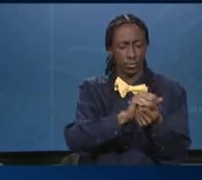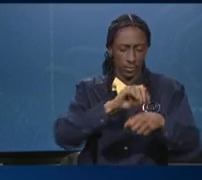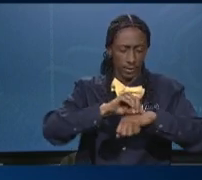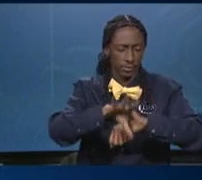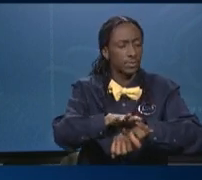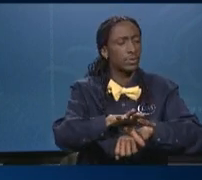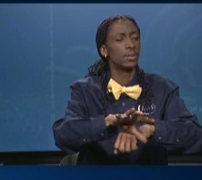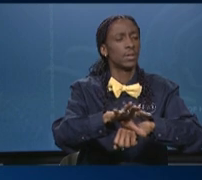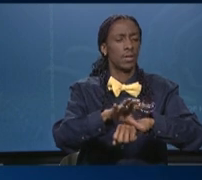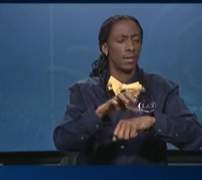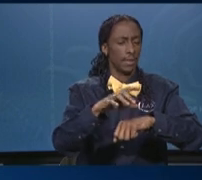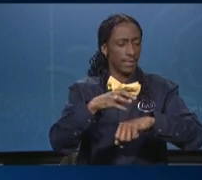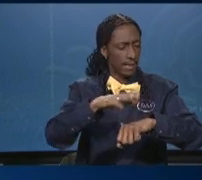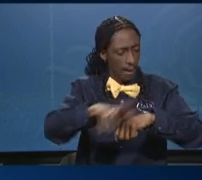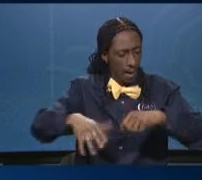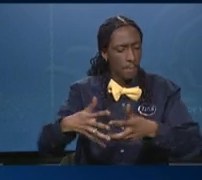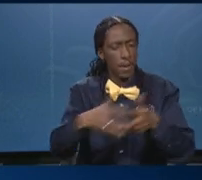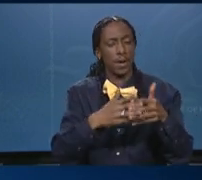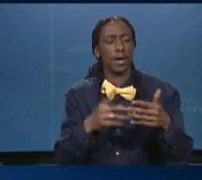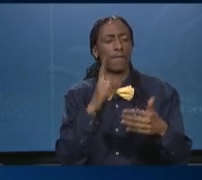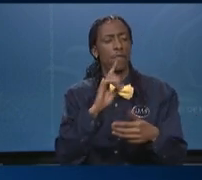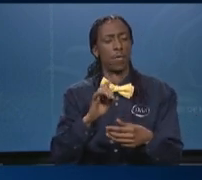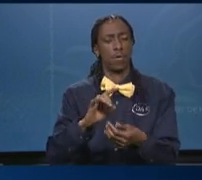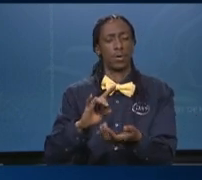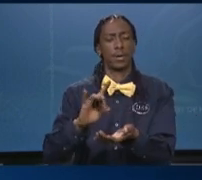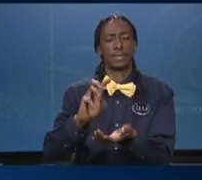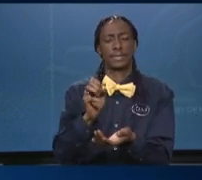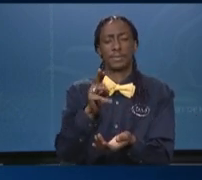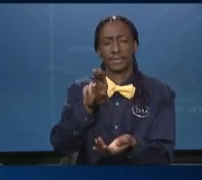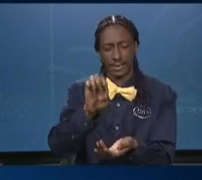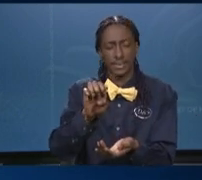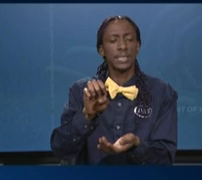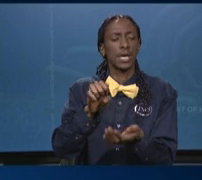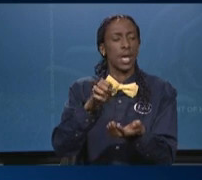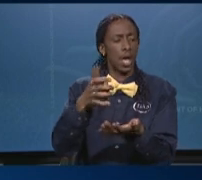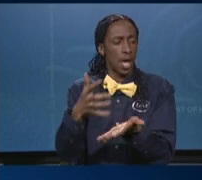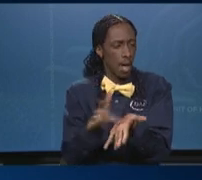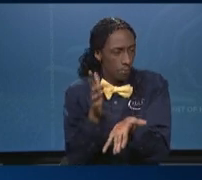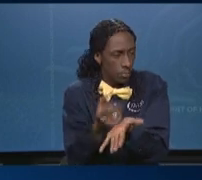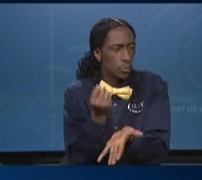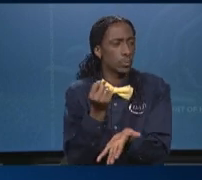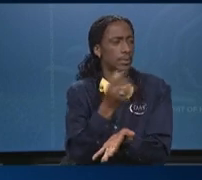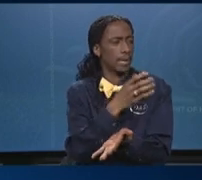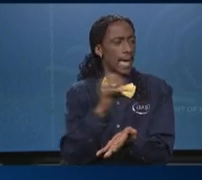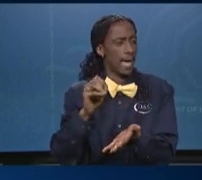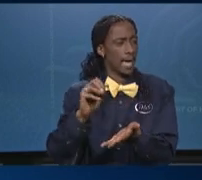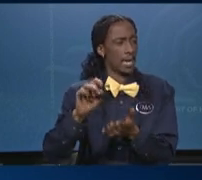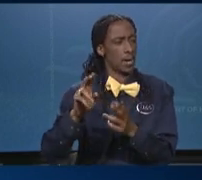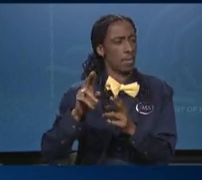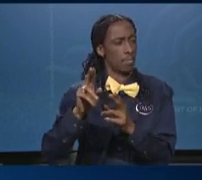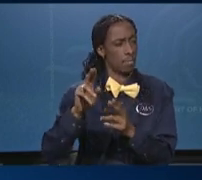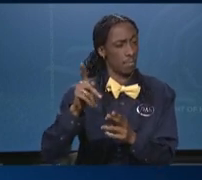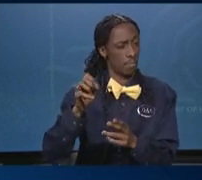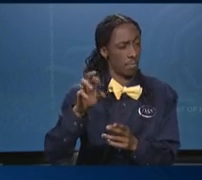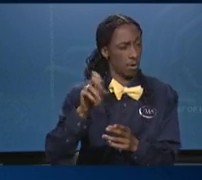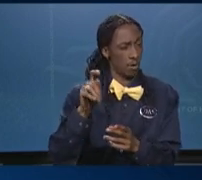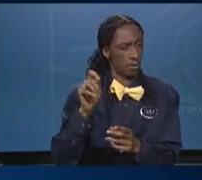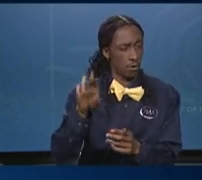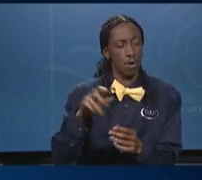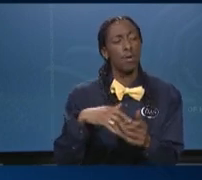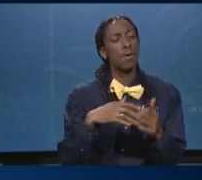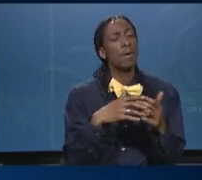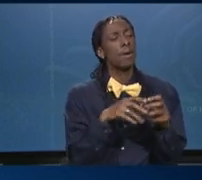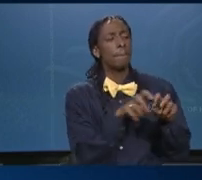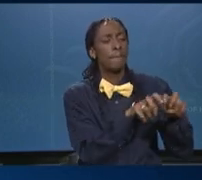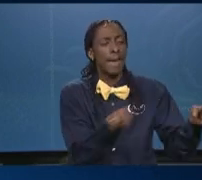and disorder crisis, and which is critical at the department now. Thank you so much for being here, panelists. We'll go ahead and get started with the questions. I'm sorry,